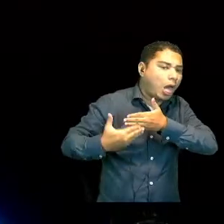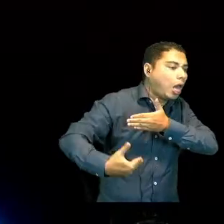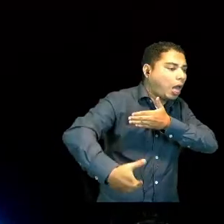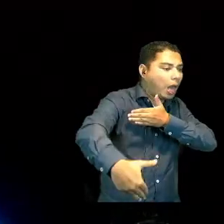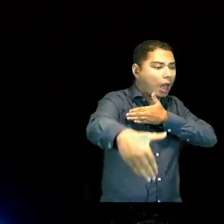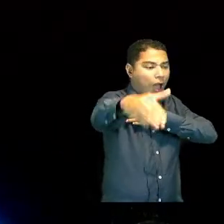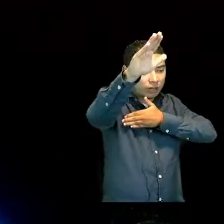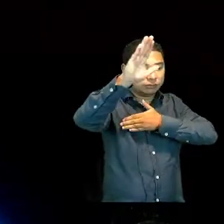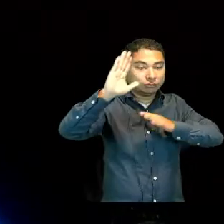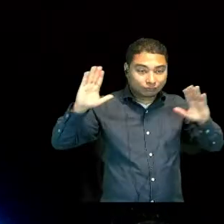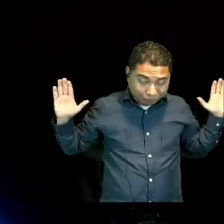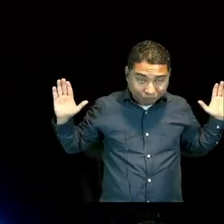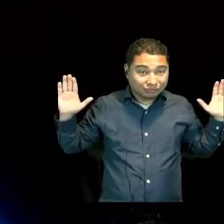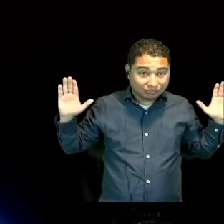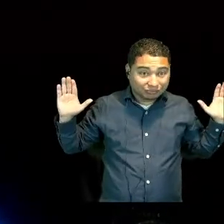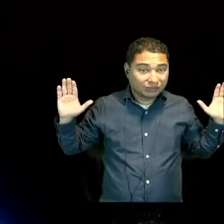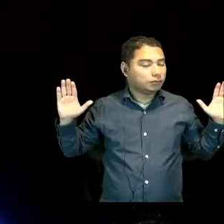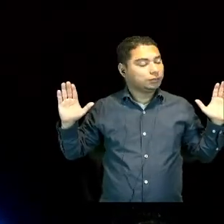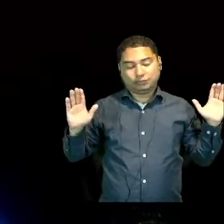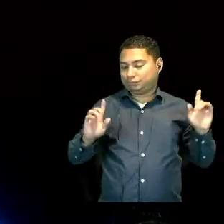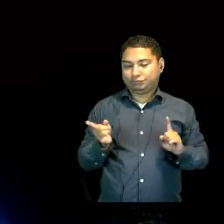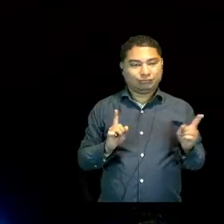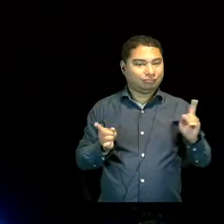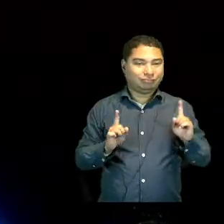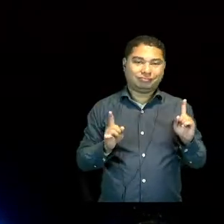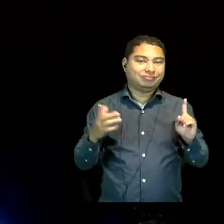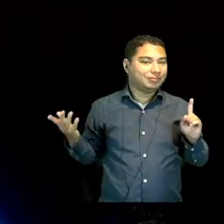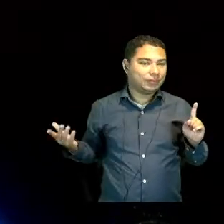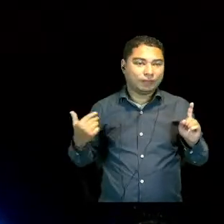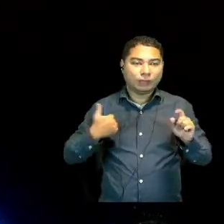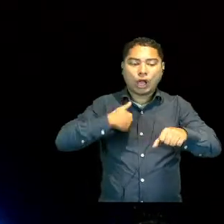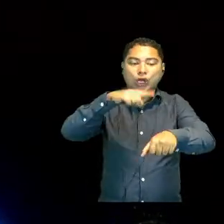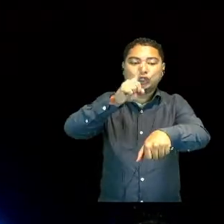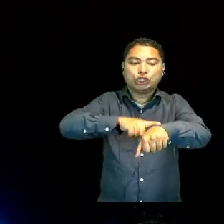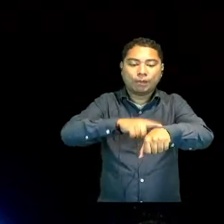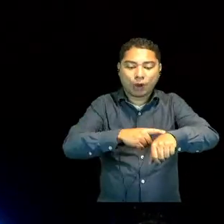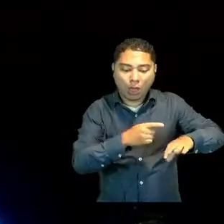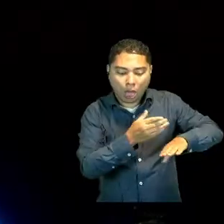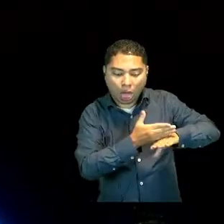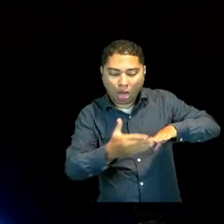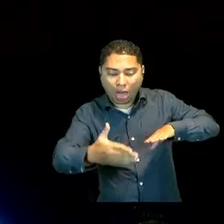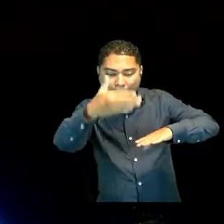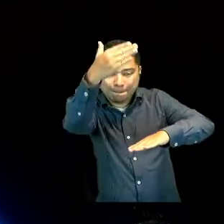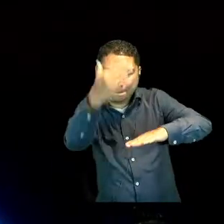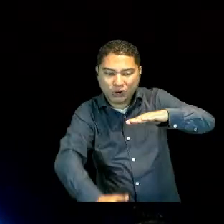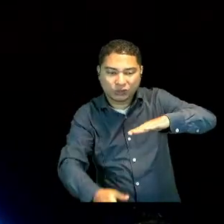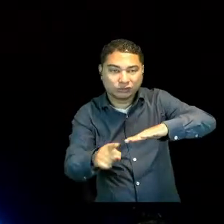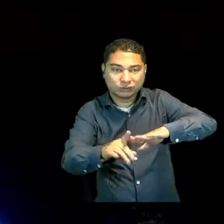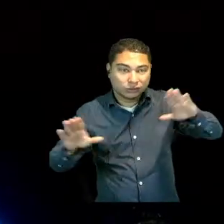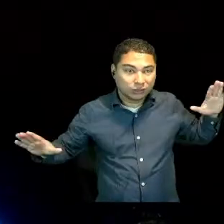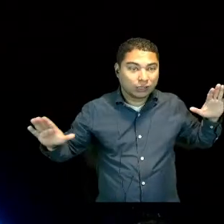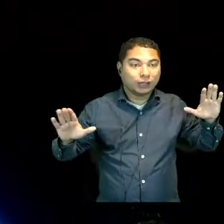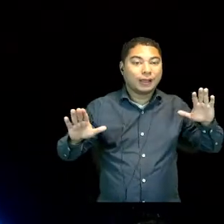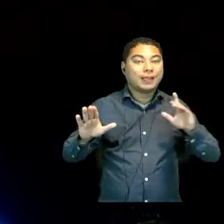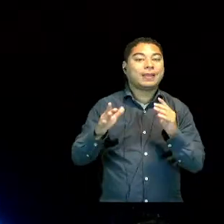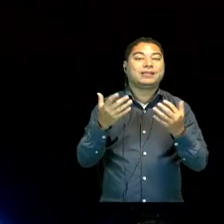Fascism is not the future of our country. It is not the future of the